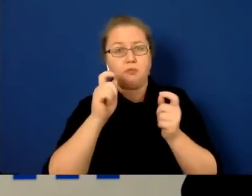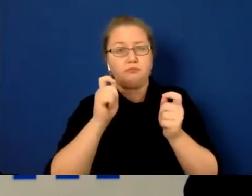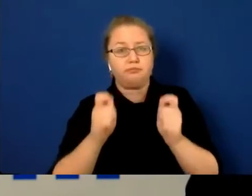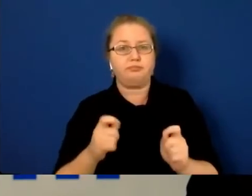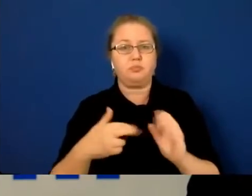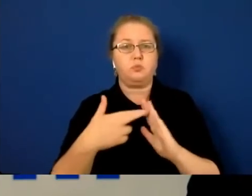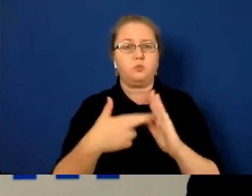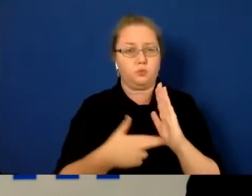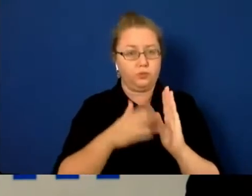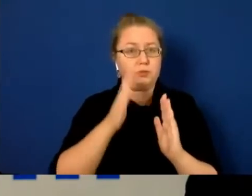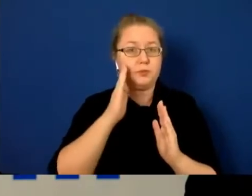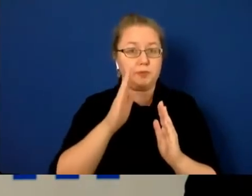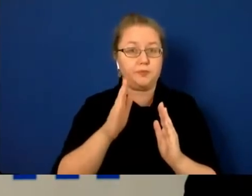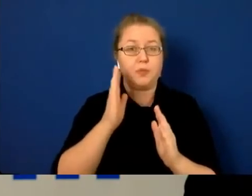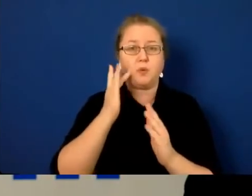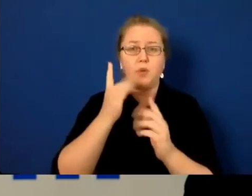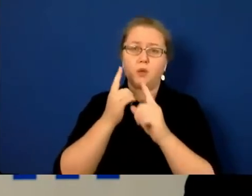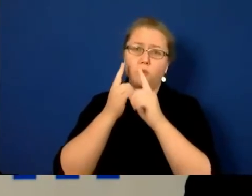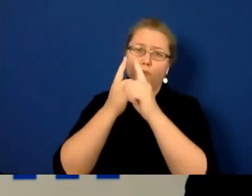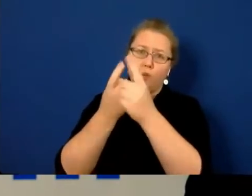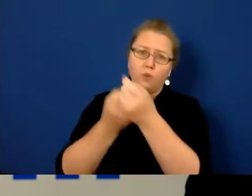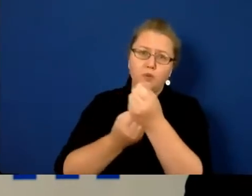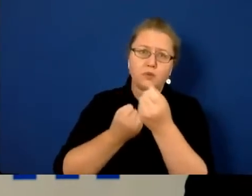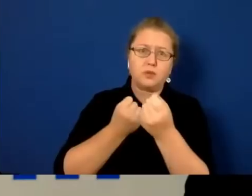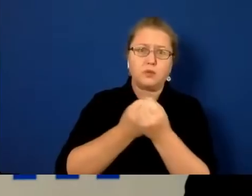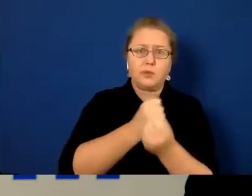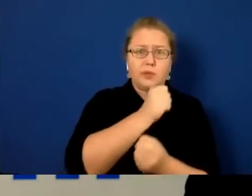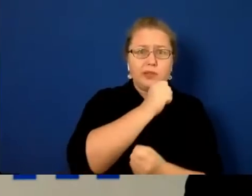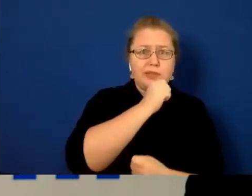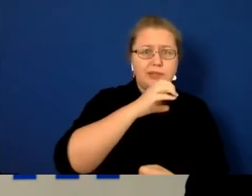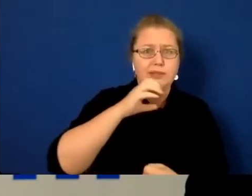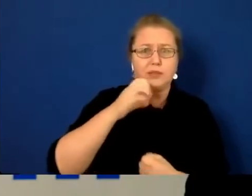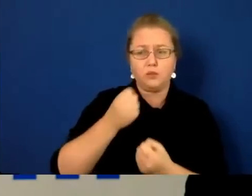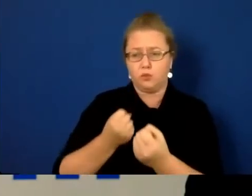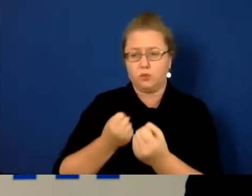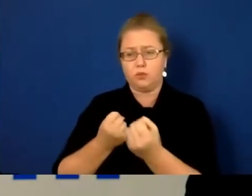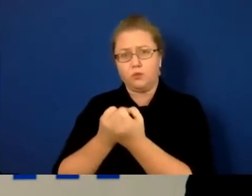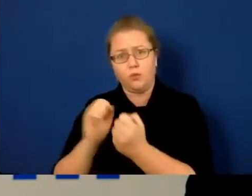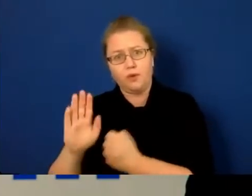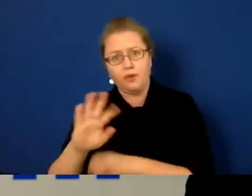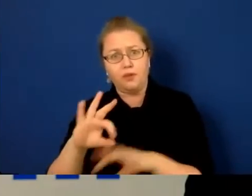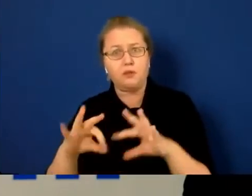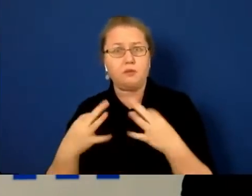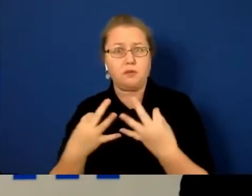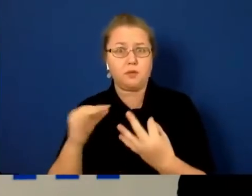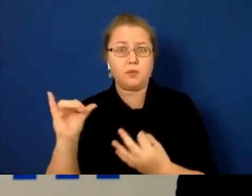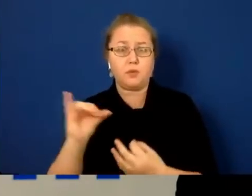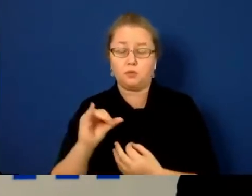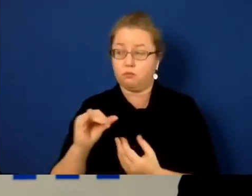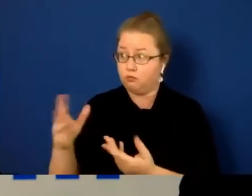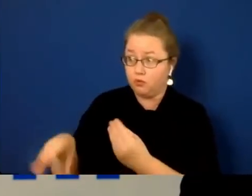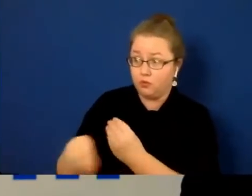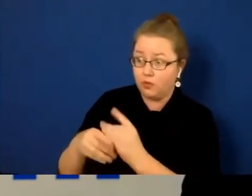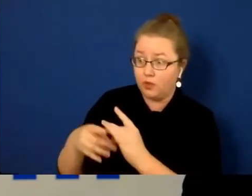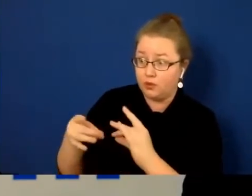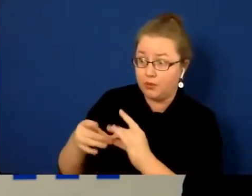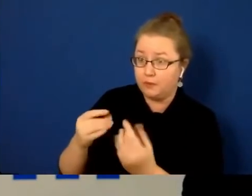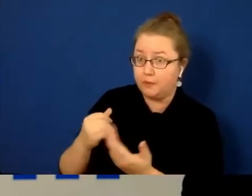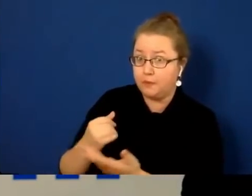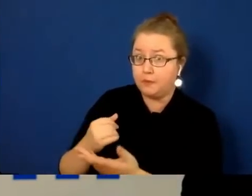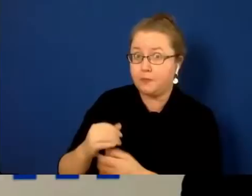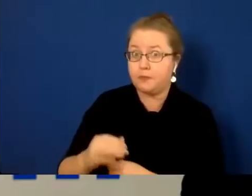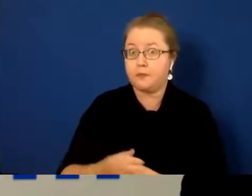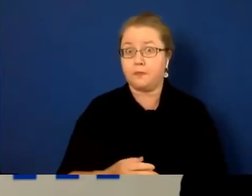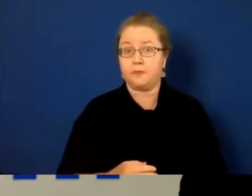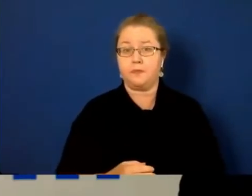to, now that we are well along the road of hiring additional staff to support long-term care